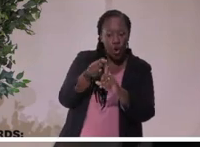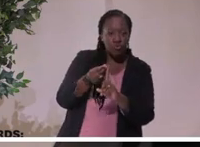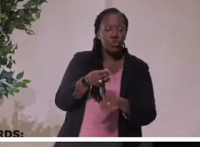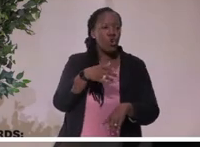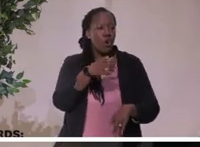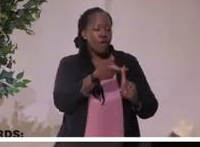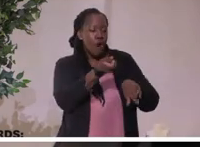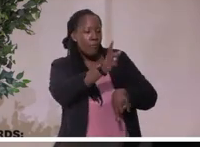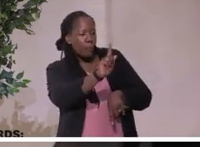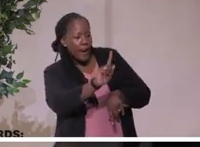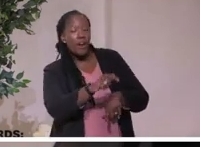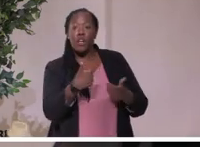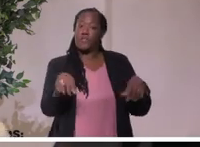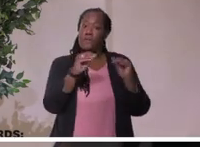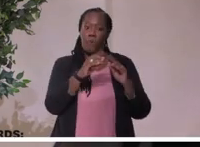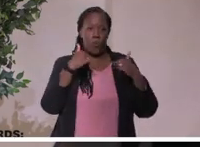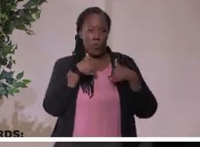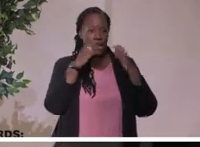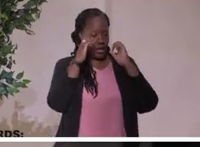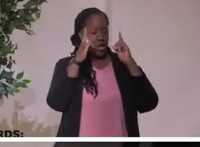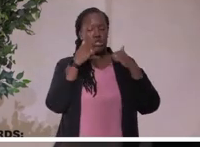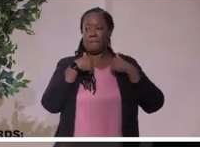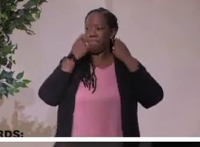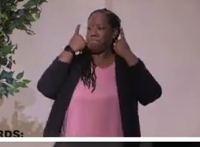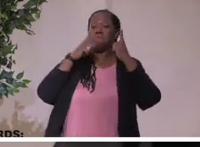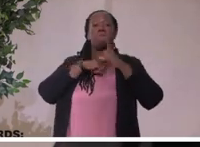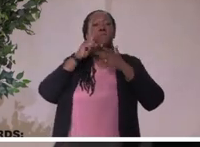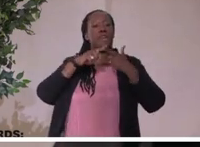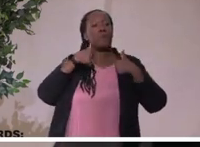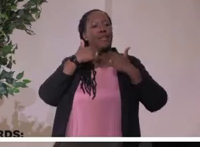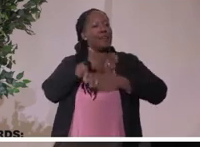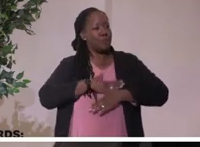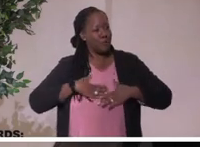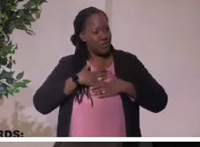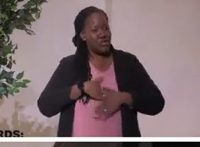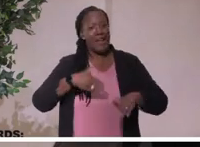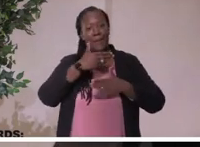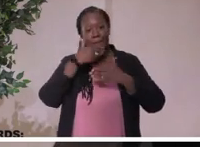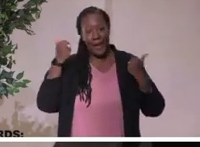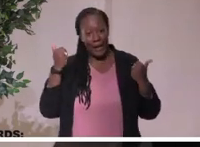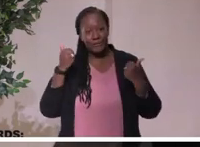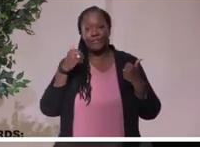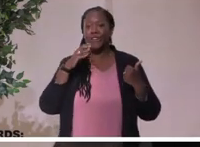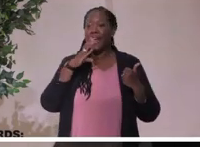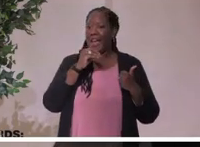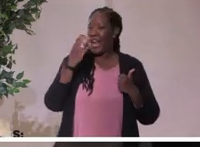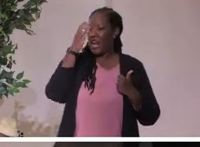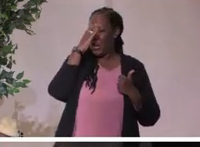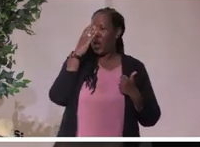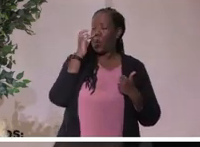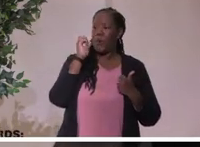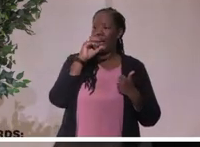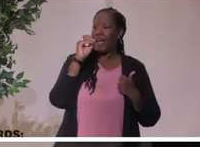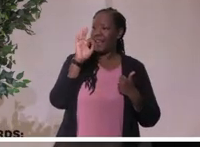from and whatnot, and the more we can educate ourselves, the more that we can then appreciate and then, you know,